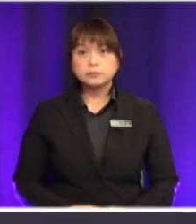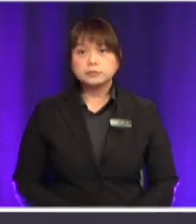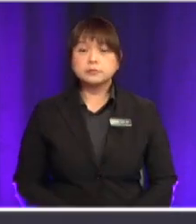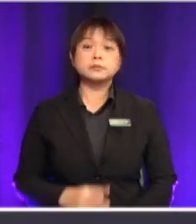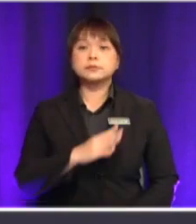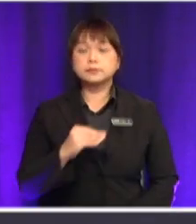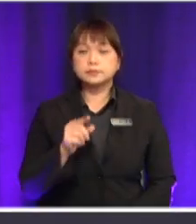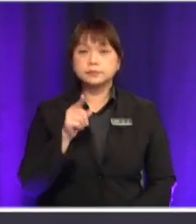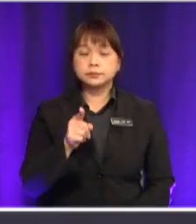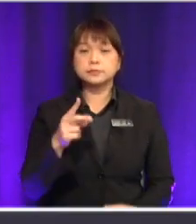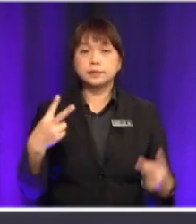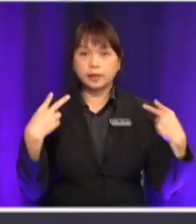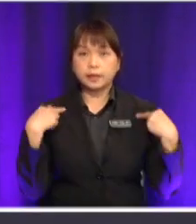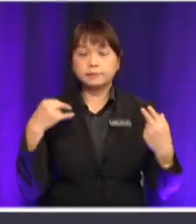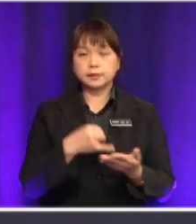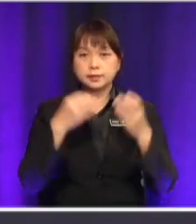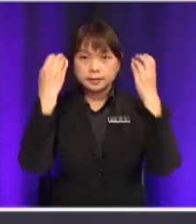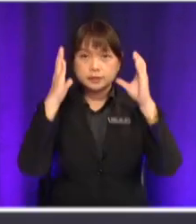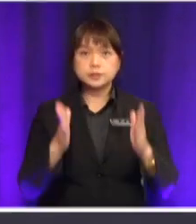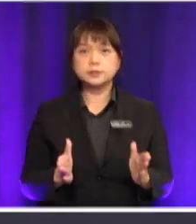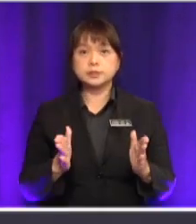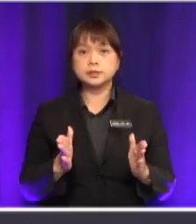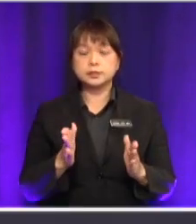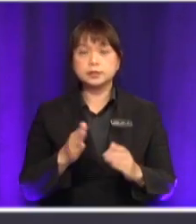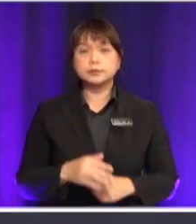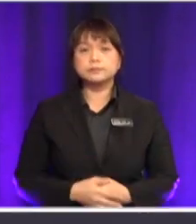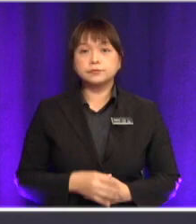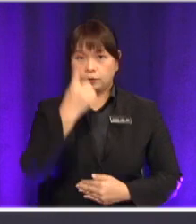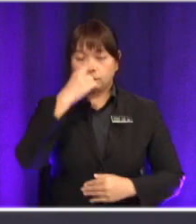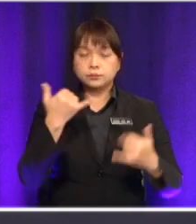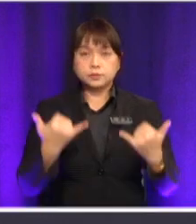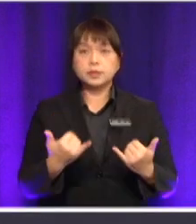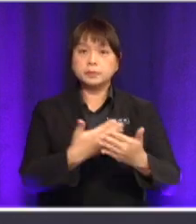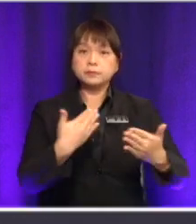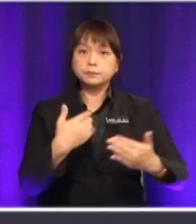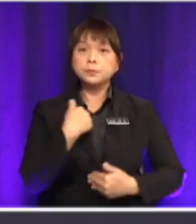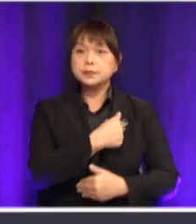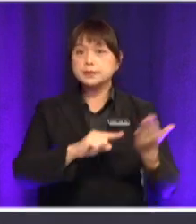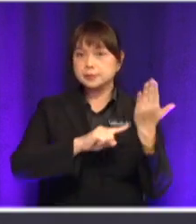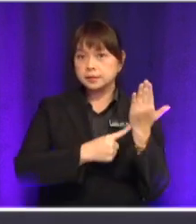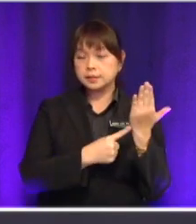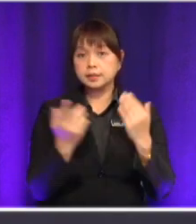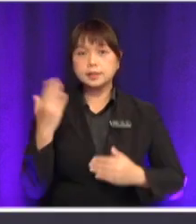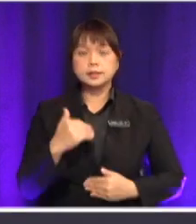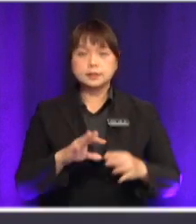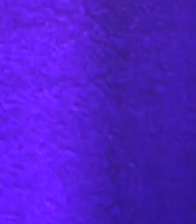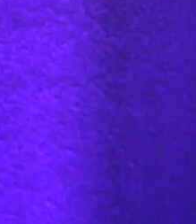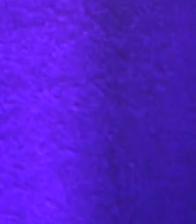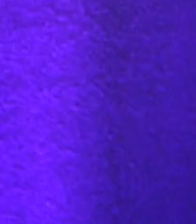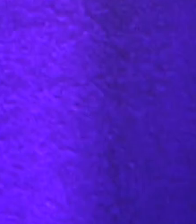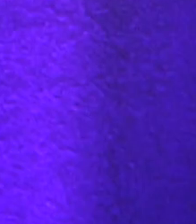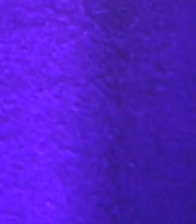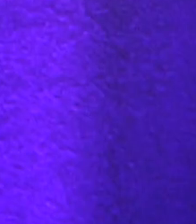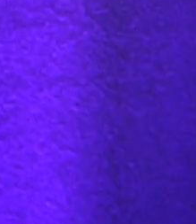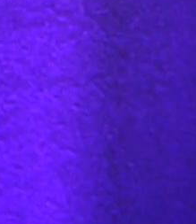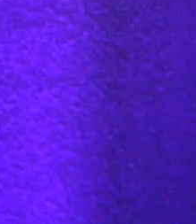And there you have it, our teacher for today. But before we start today's lesson, let's first introduce our sign language interpreter,